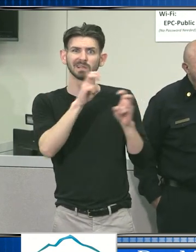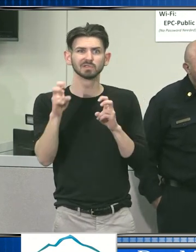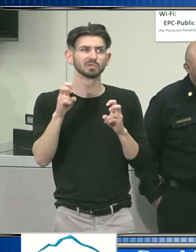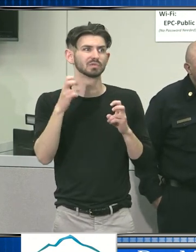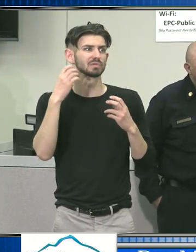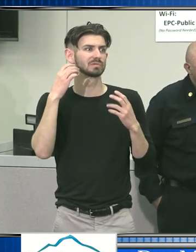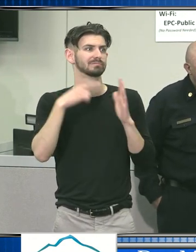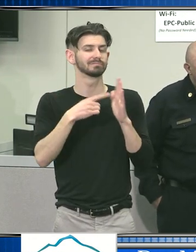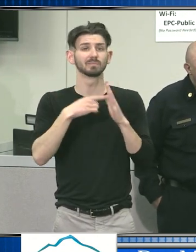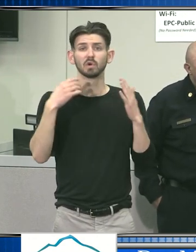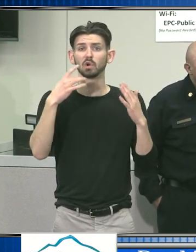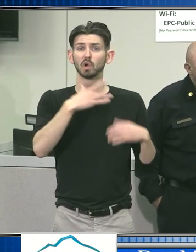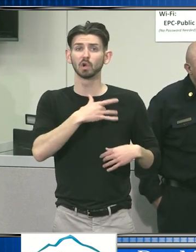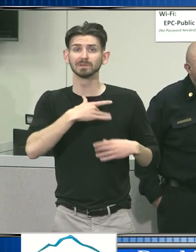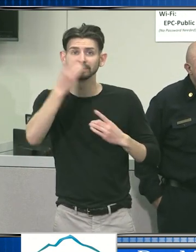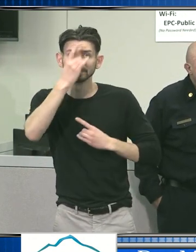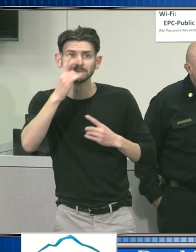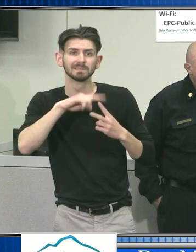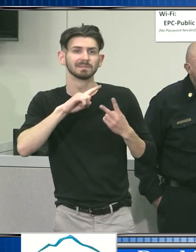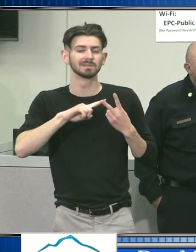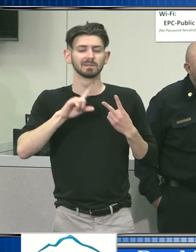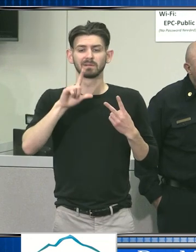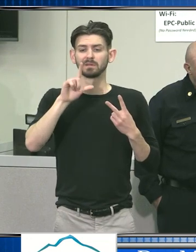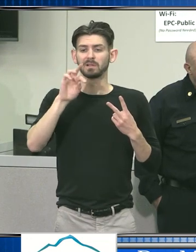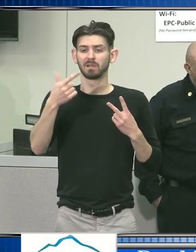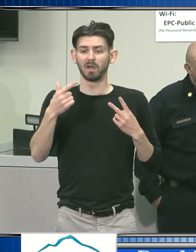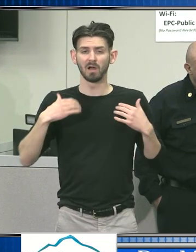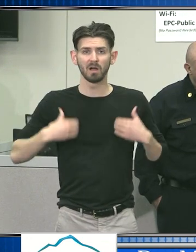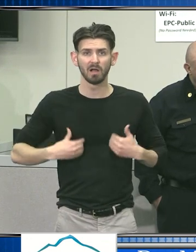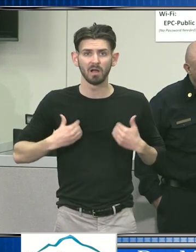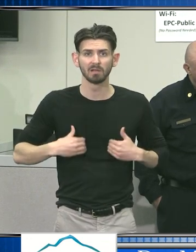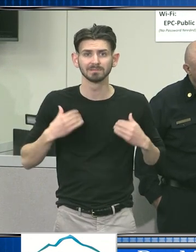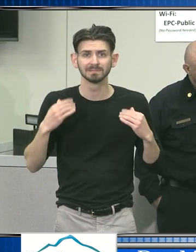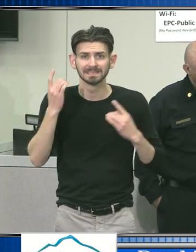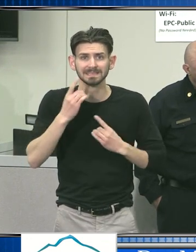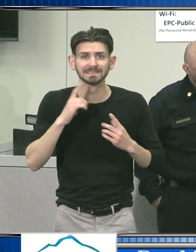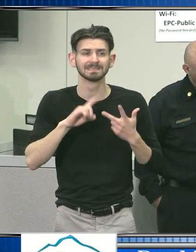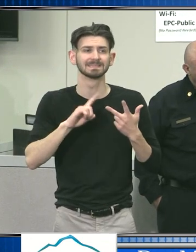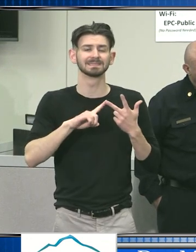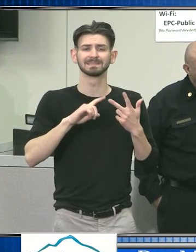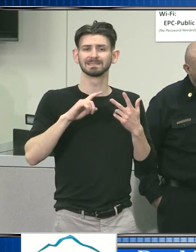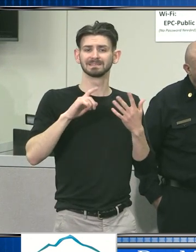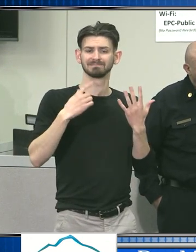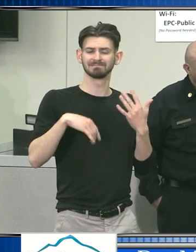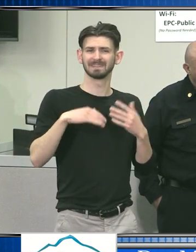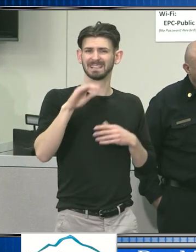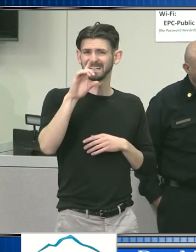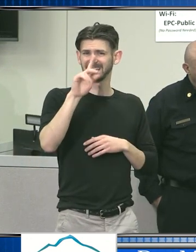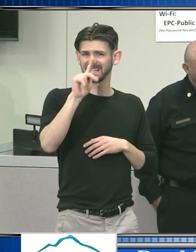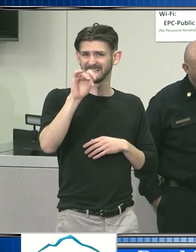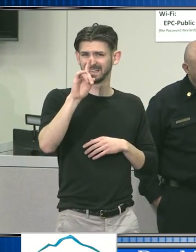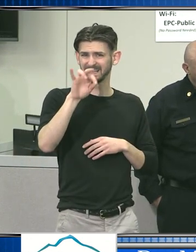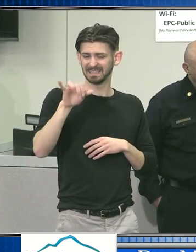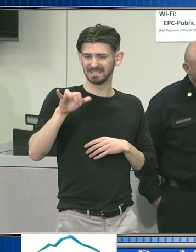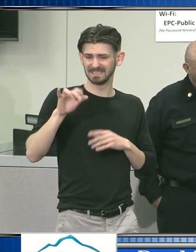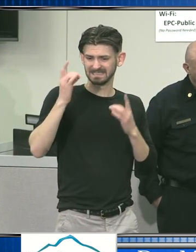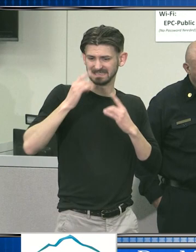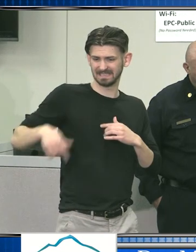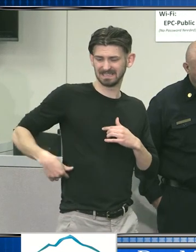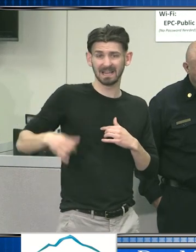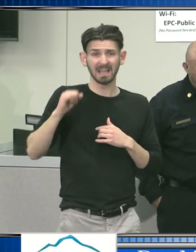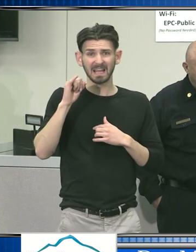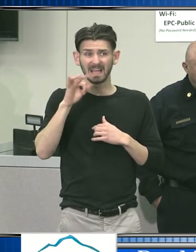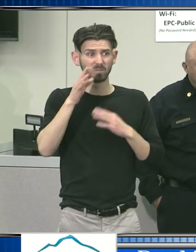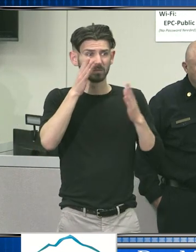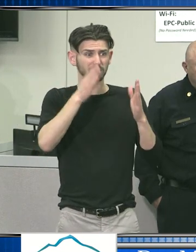disease or lung disease or kidney disease? And if patients are young, have normal vital signs, and have no risk